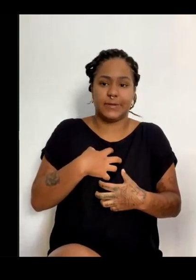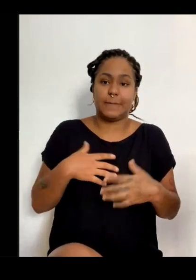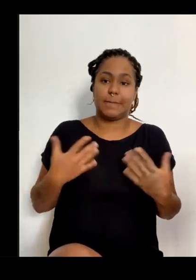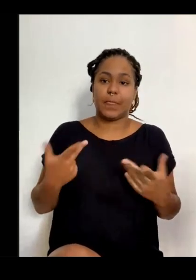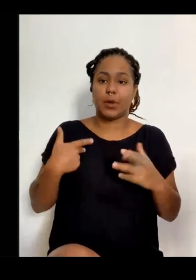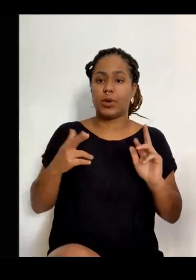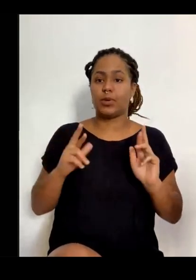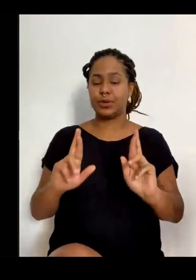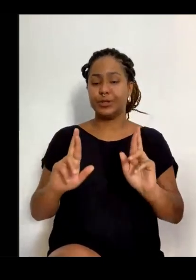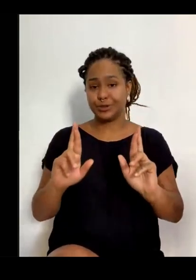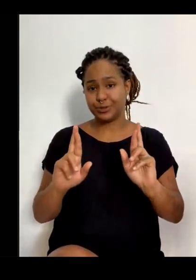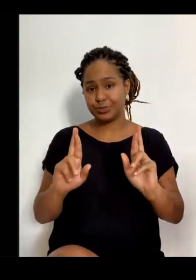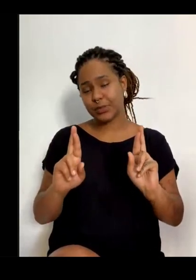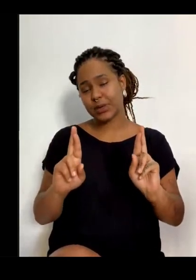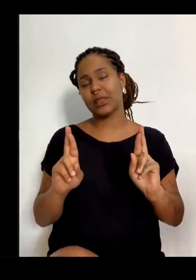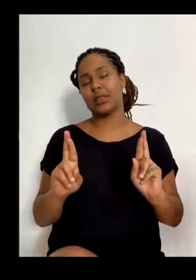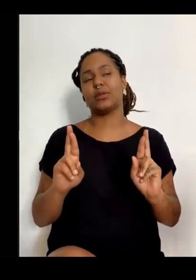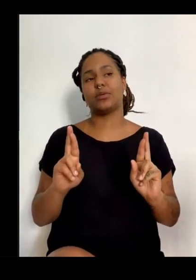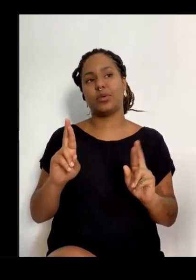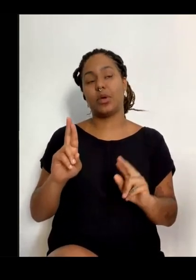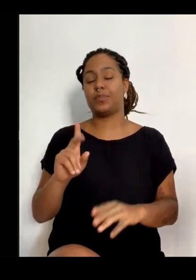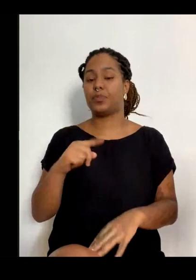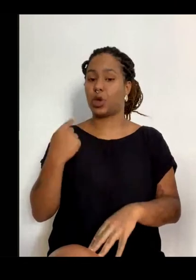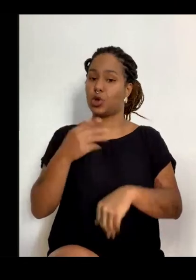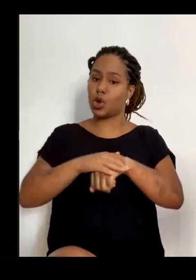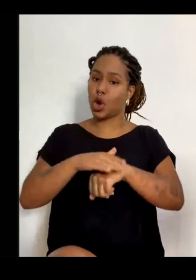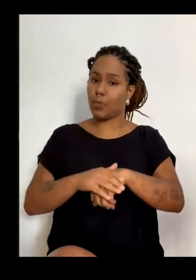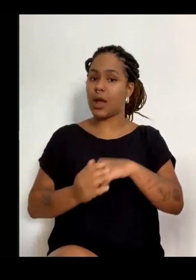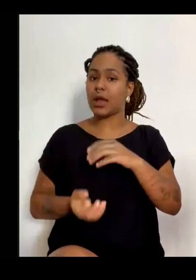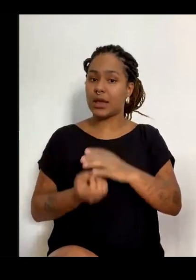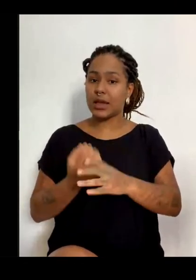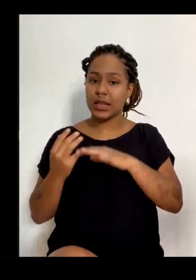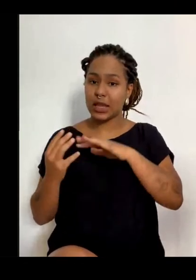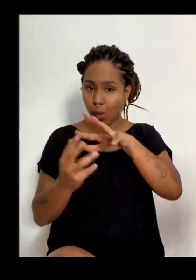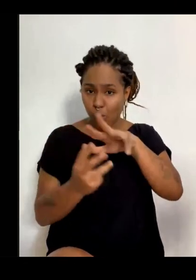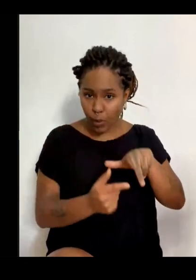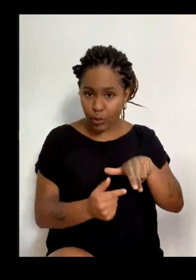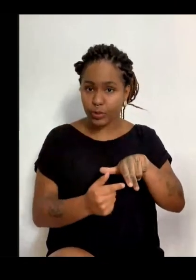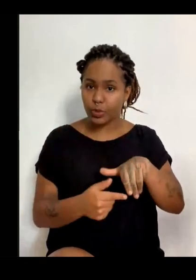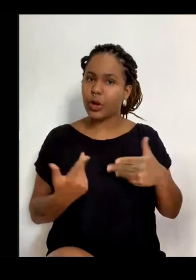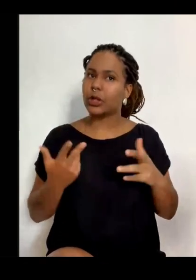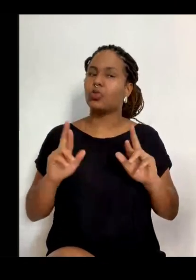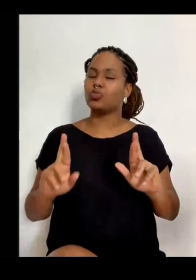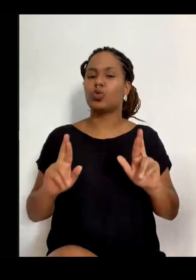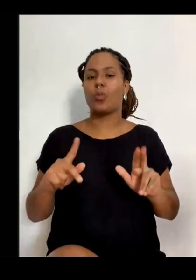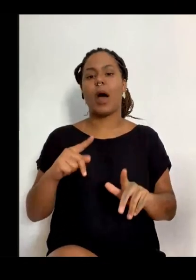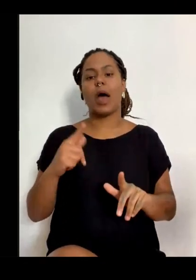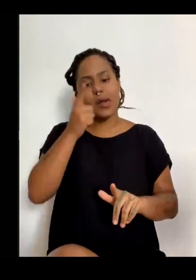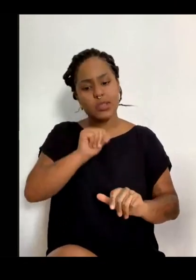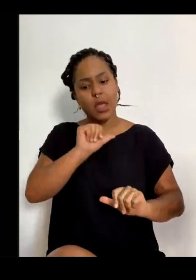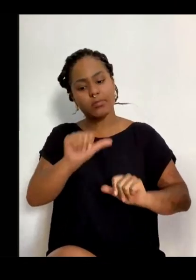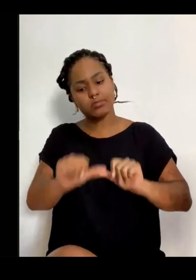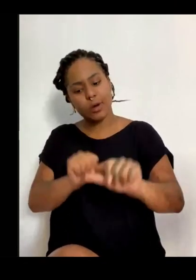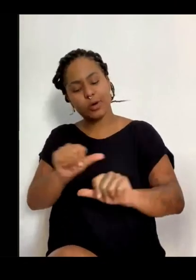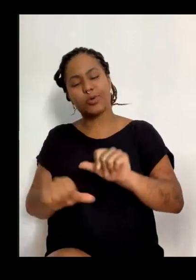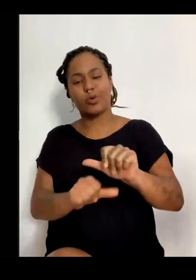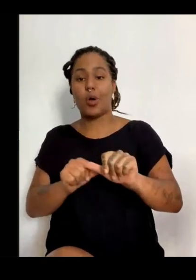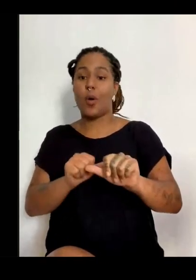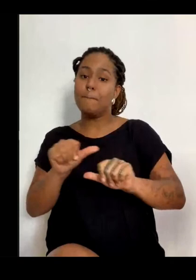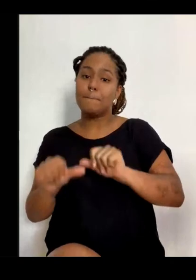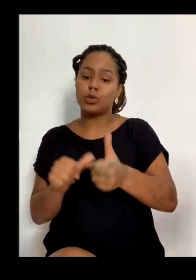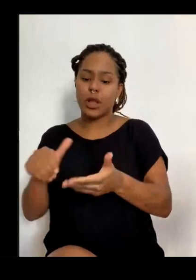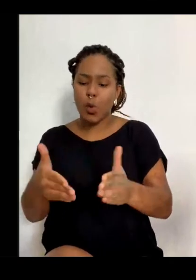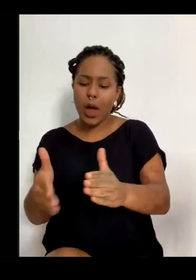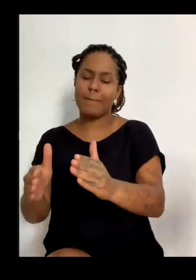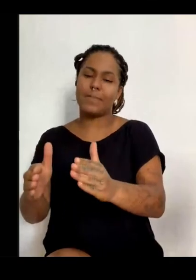made I only hope that we can change course before it's too late thank you very much